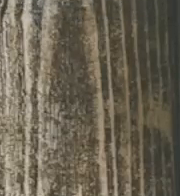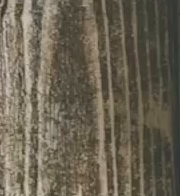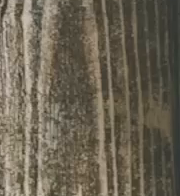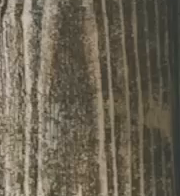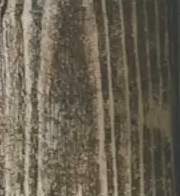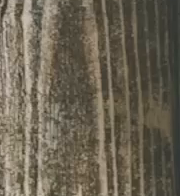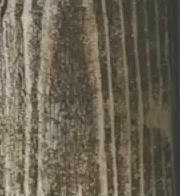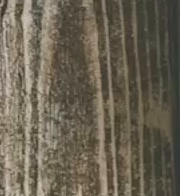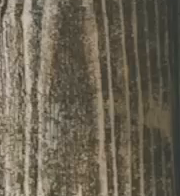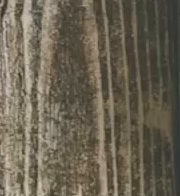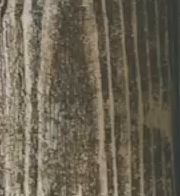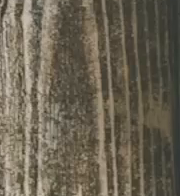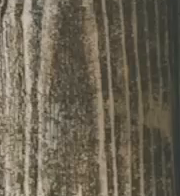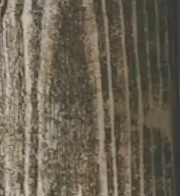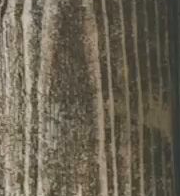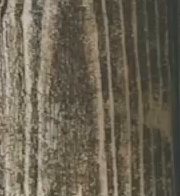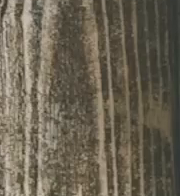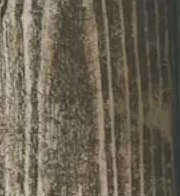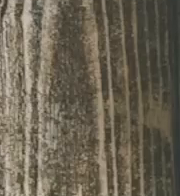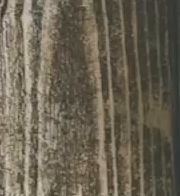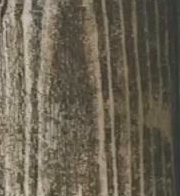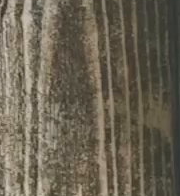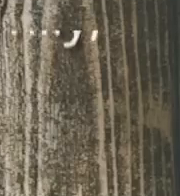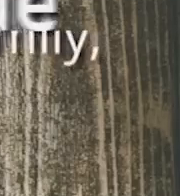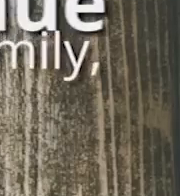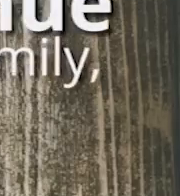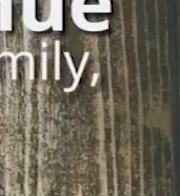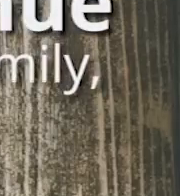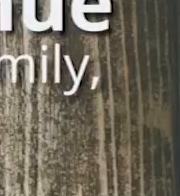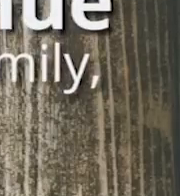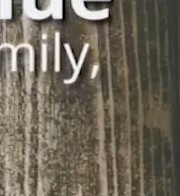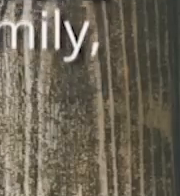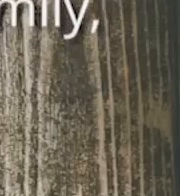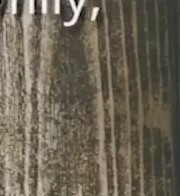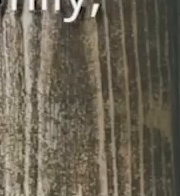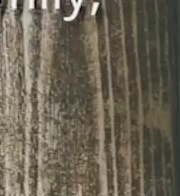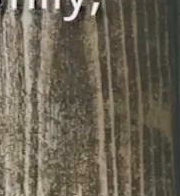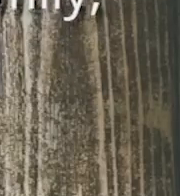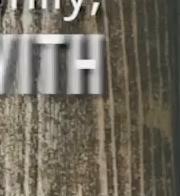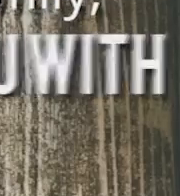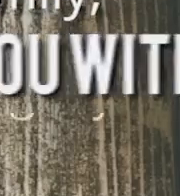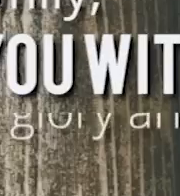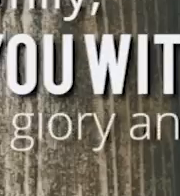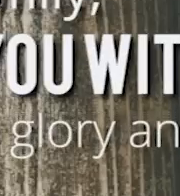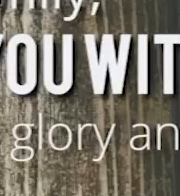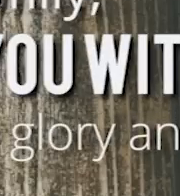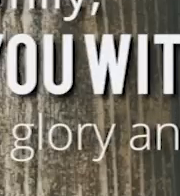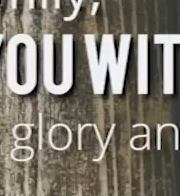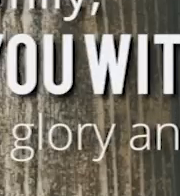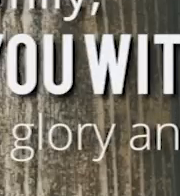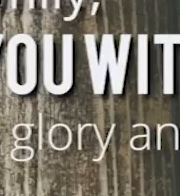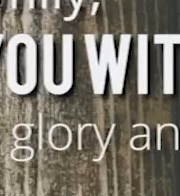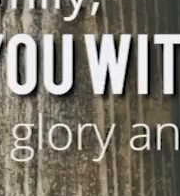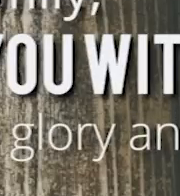say a big thank you. May God continue to bless you and your family, and may He shower you with the richest